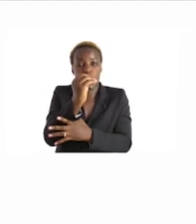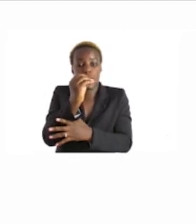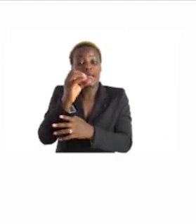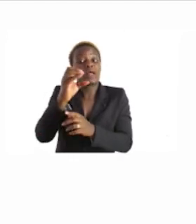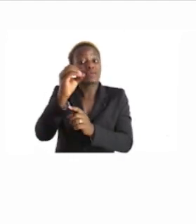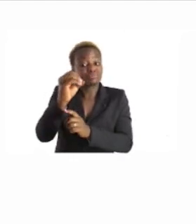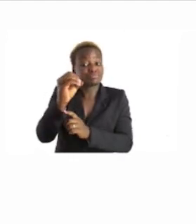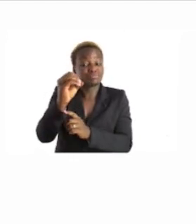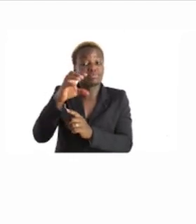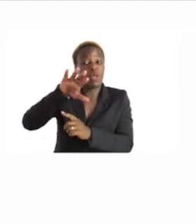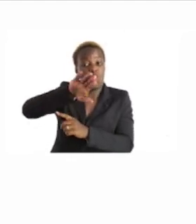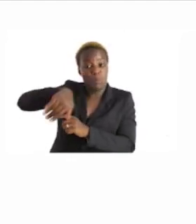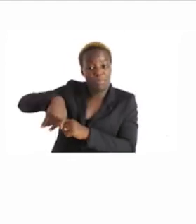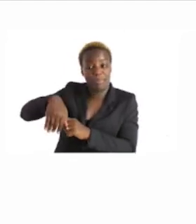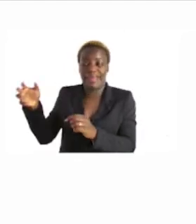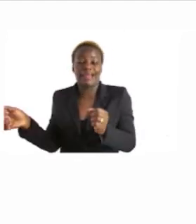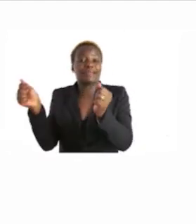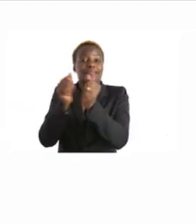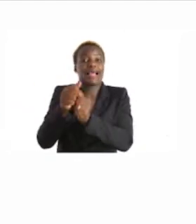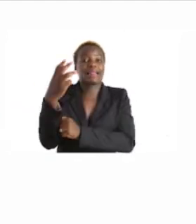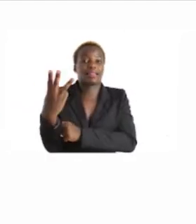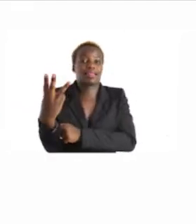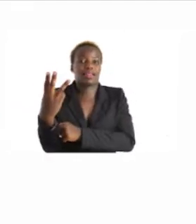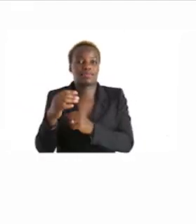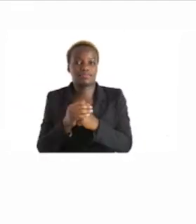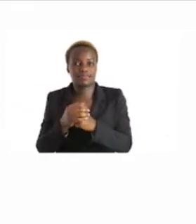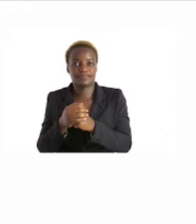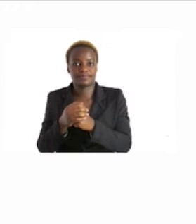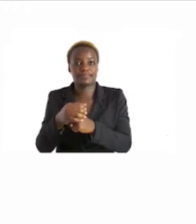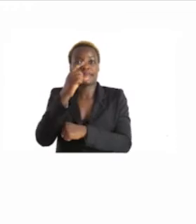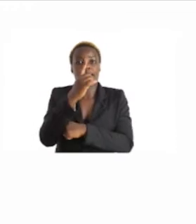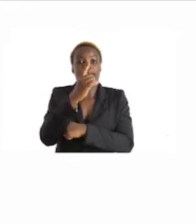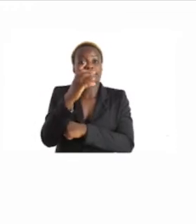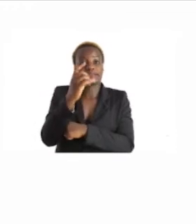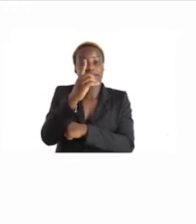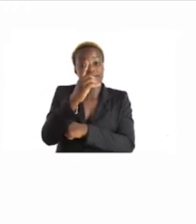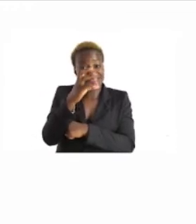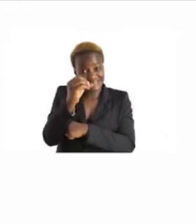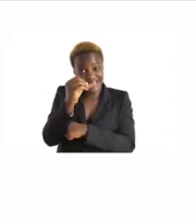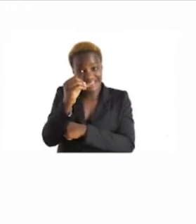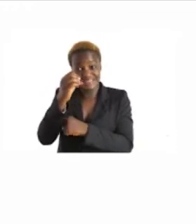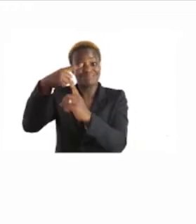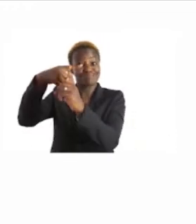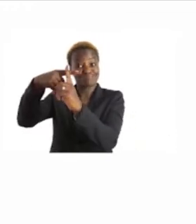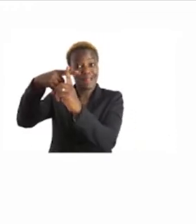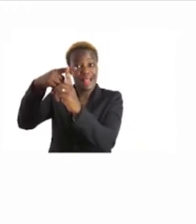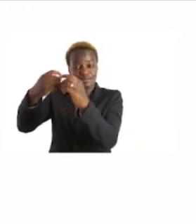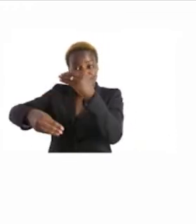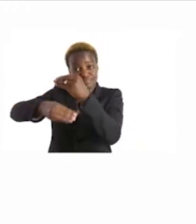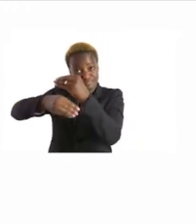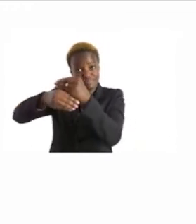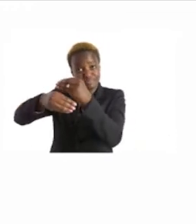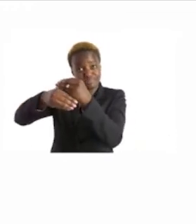numbers together. Okay, can we practice that? For example, 10 plus a 6. You kill the 0 and